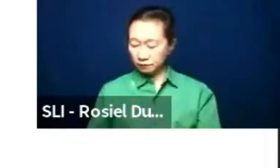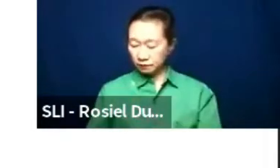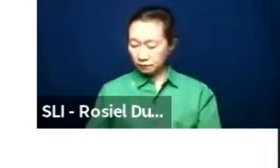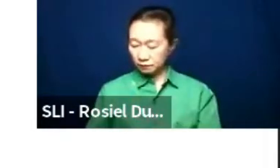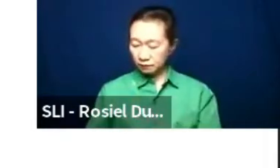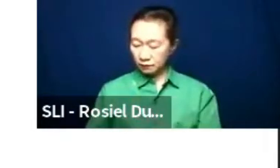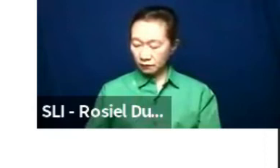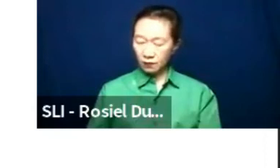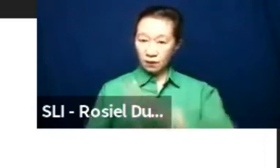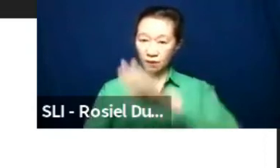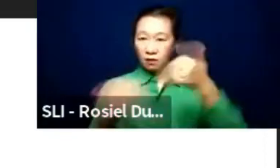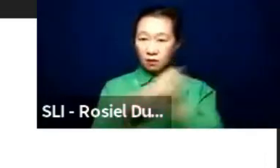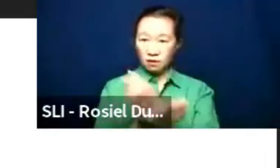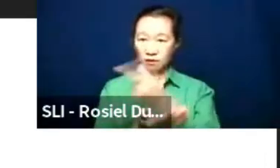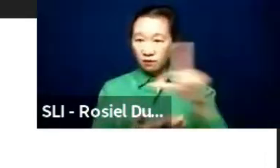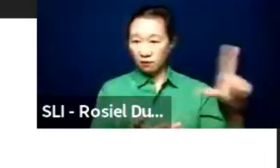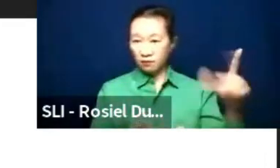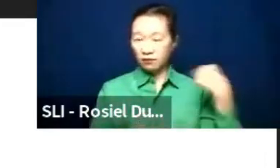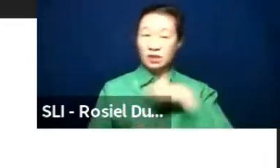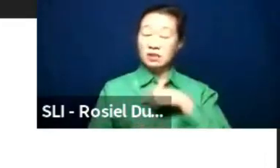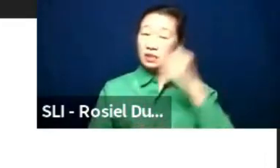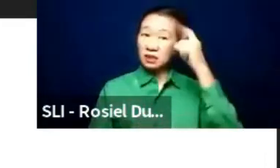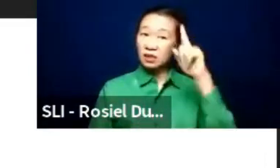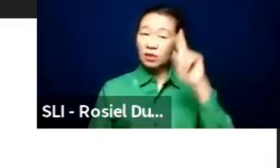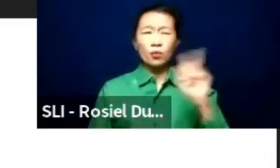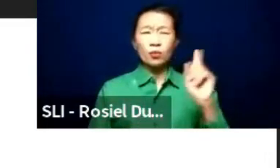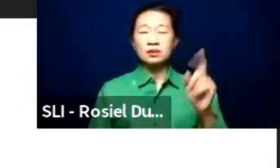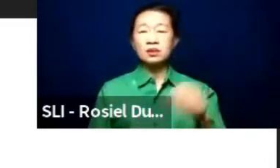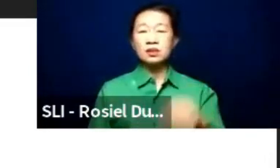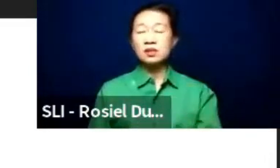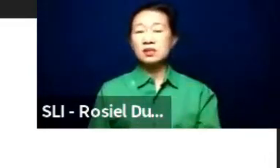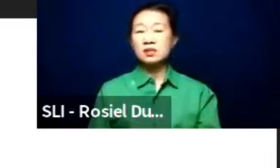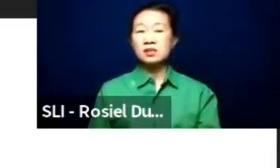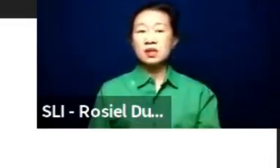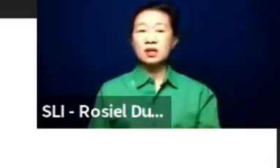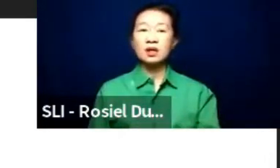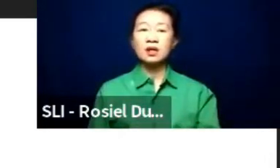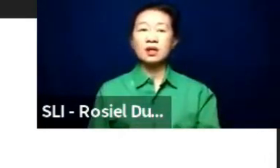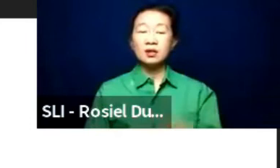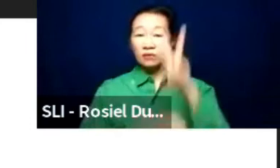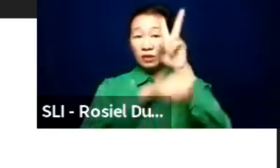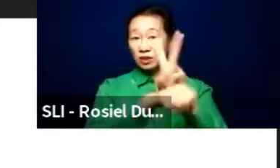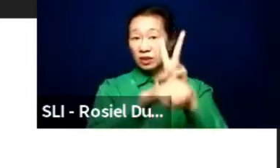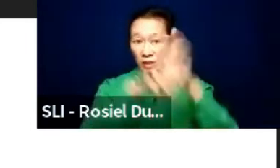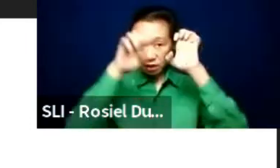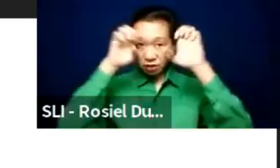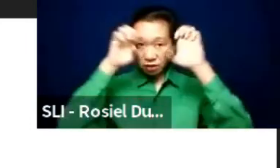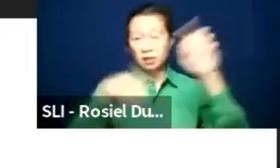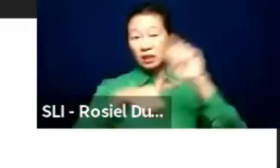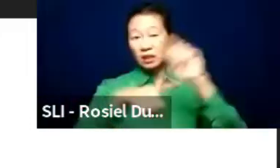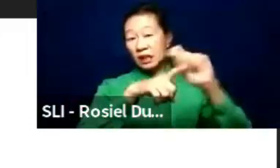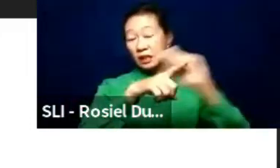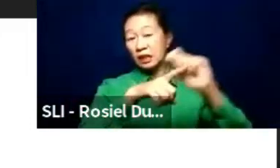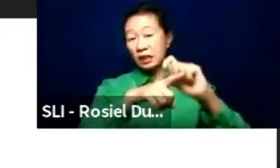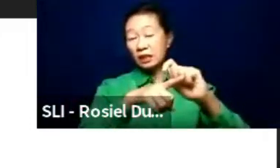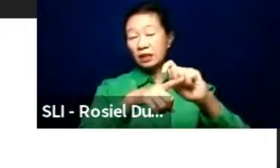us understand the concept of vocational education and training better, and gives you